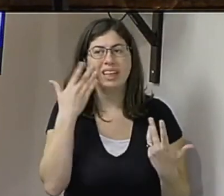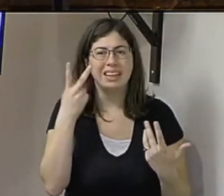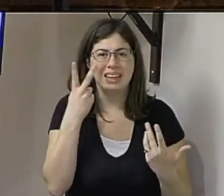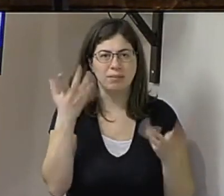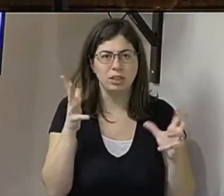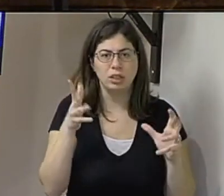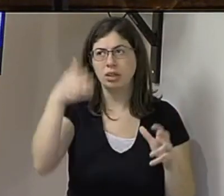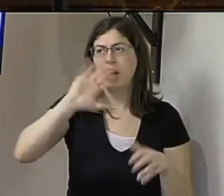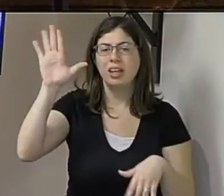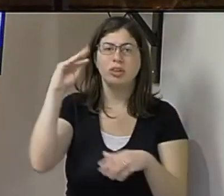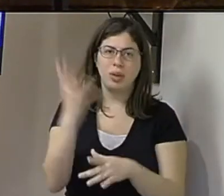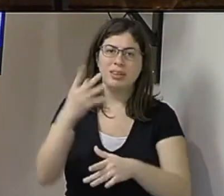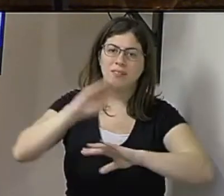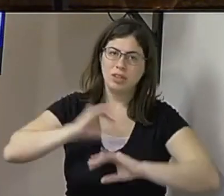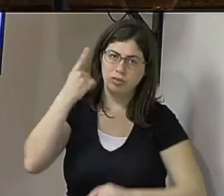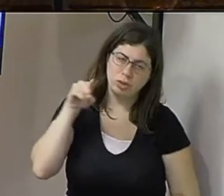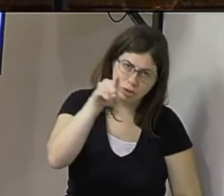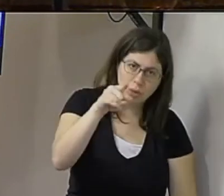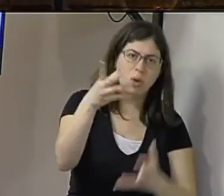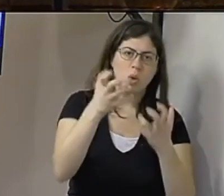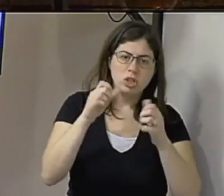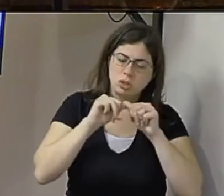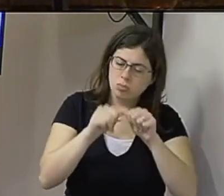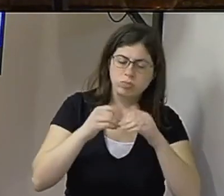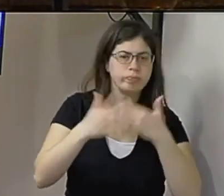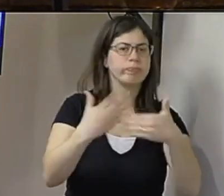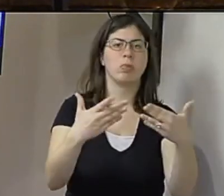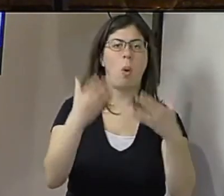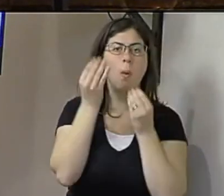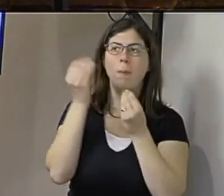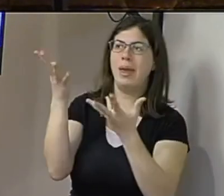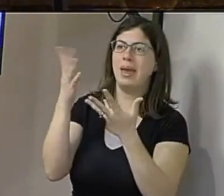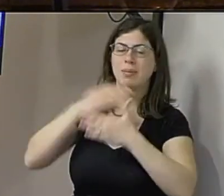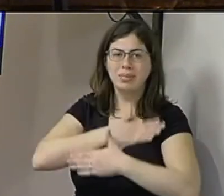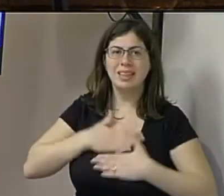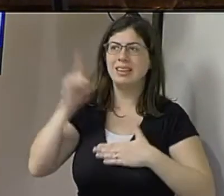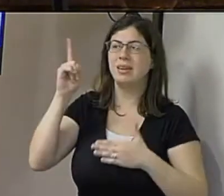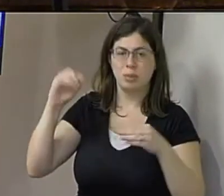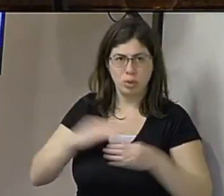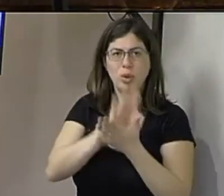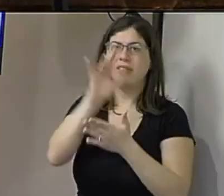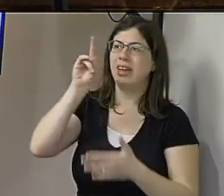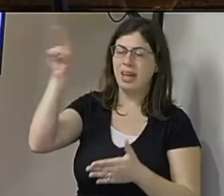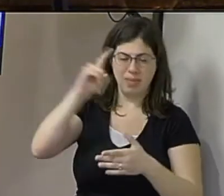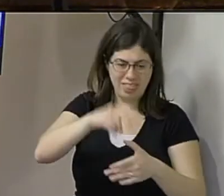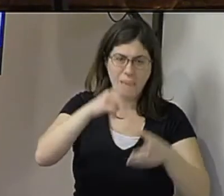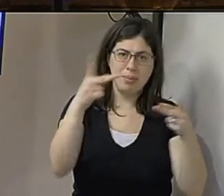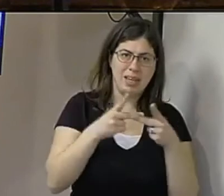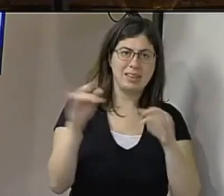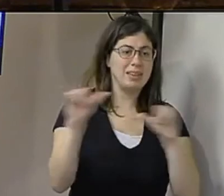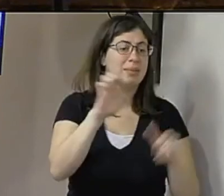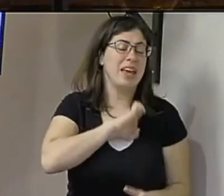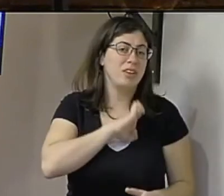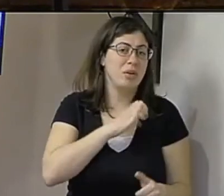The Lord's grace is sufficient for you, and he wants you to go forward and obey him and please him and glorify him in that place where you're at, just like Esther was doing,